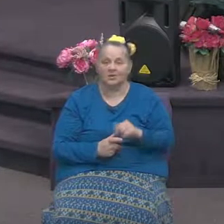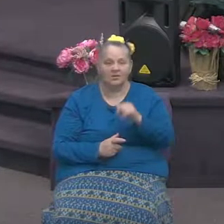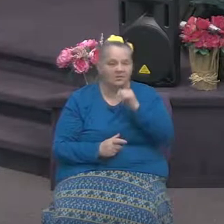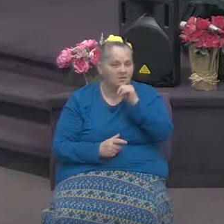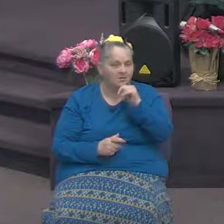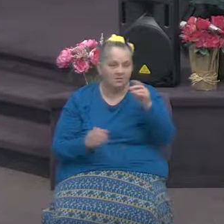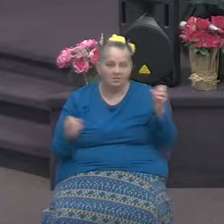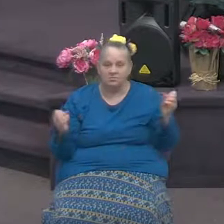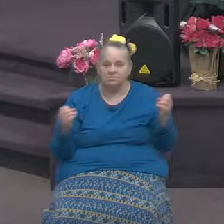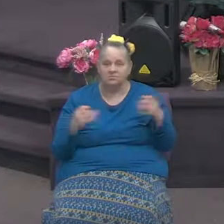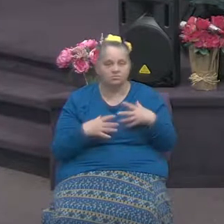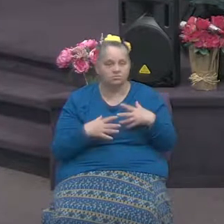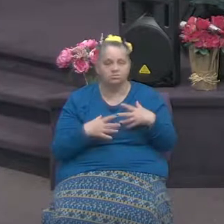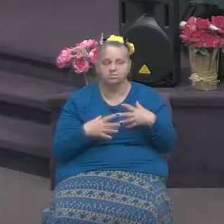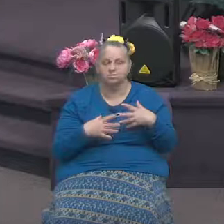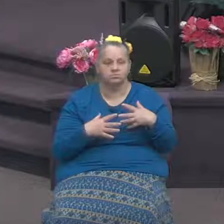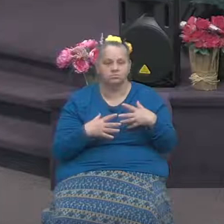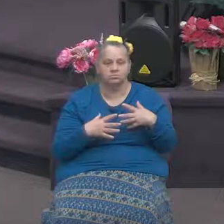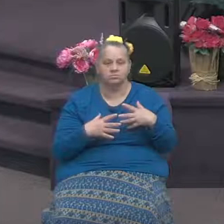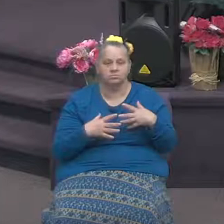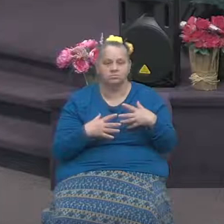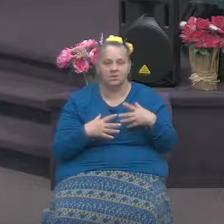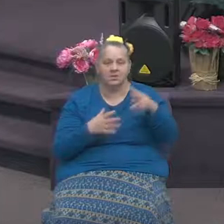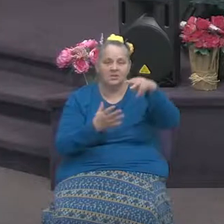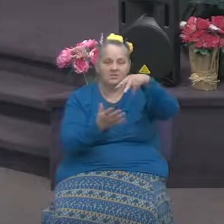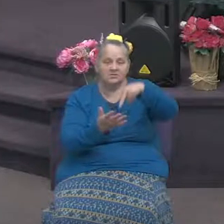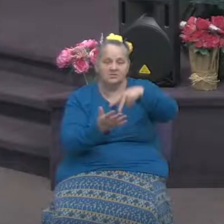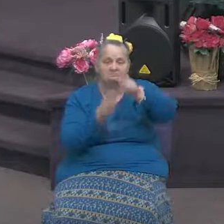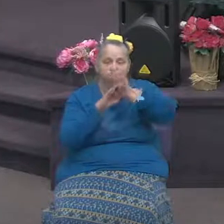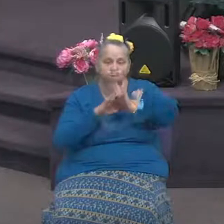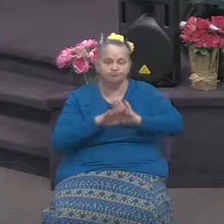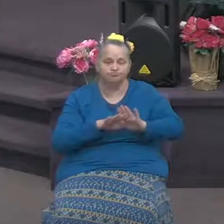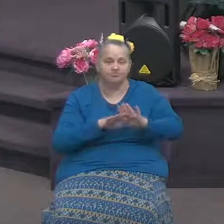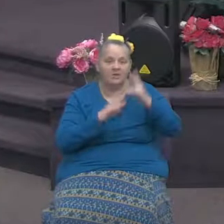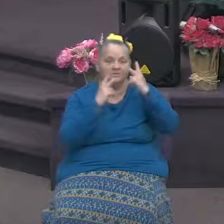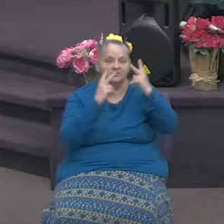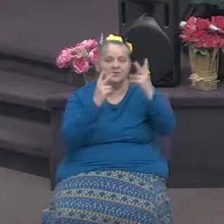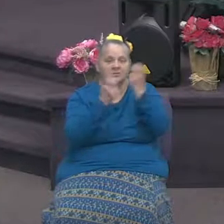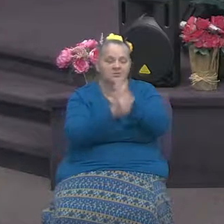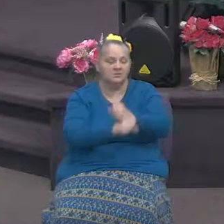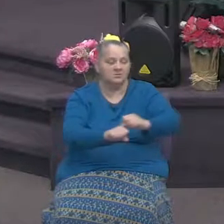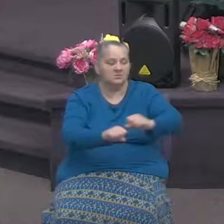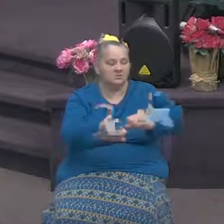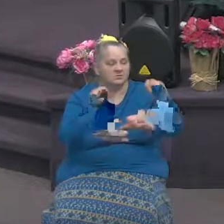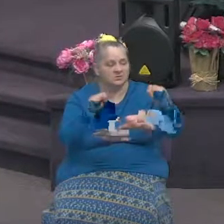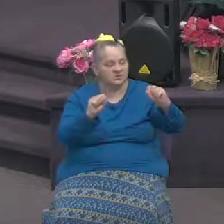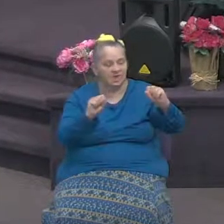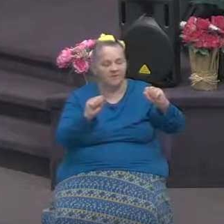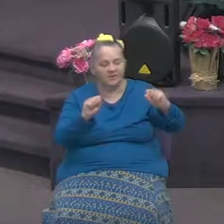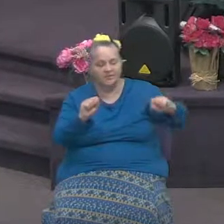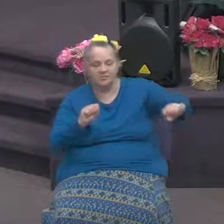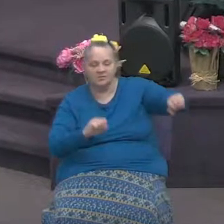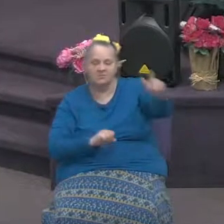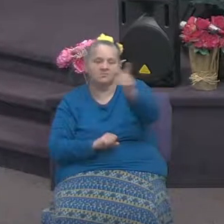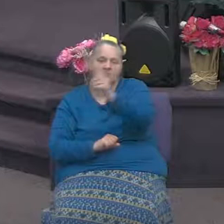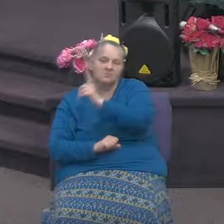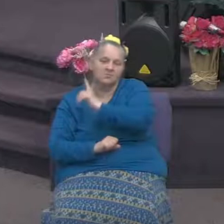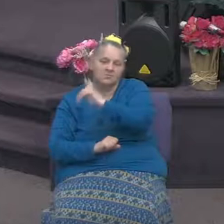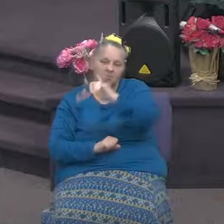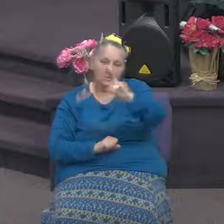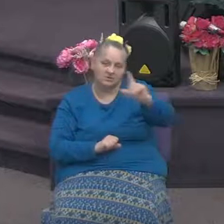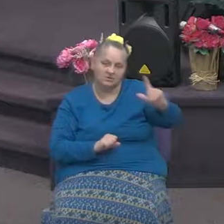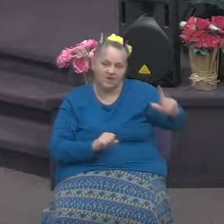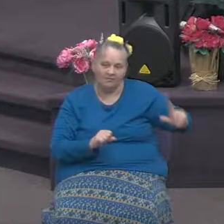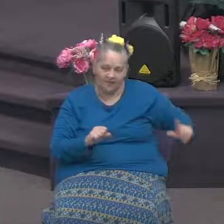Fear ye not. Stand still and see the what?